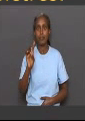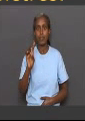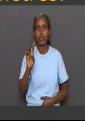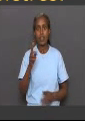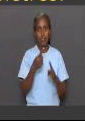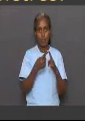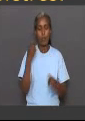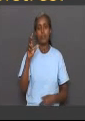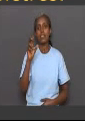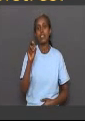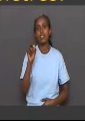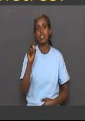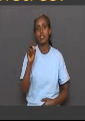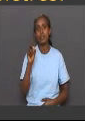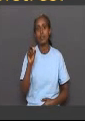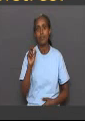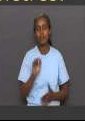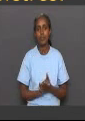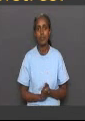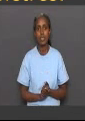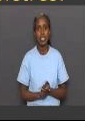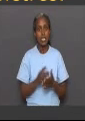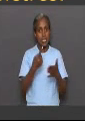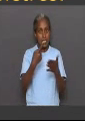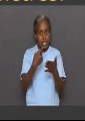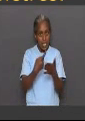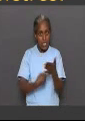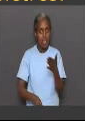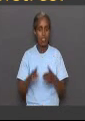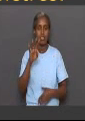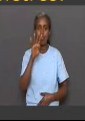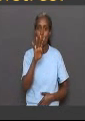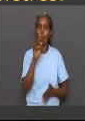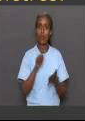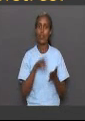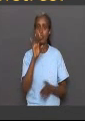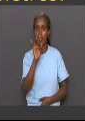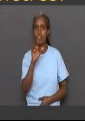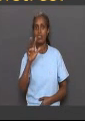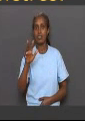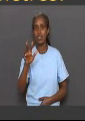25.17 from 30. The result is